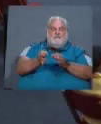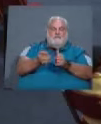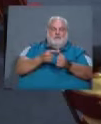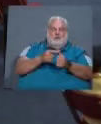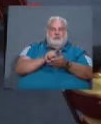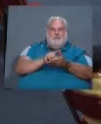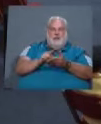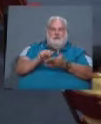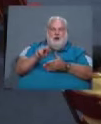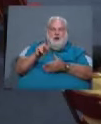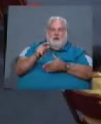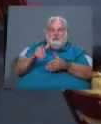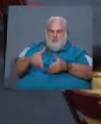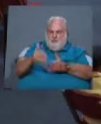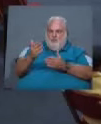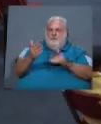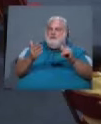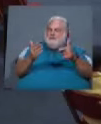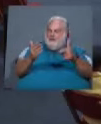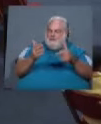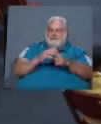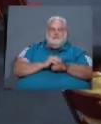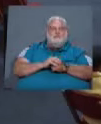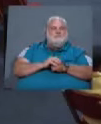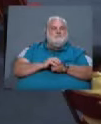August. So move. Second.